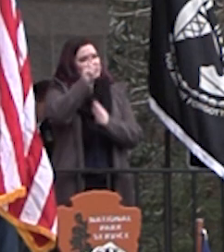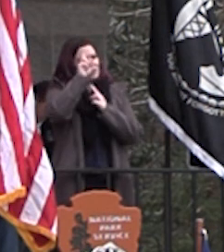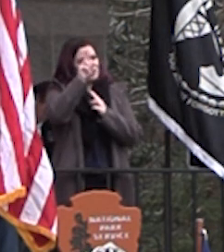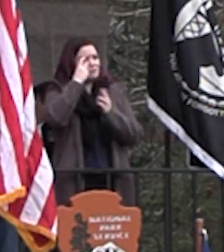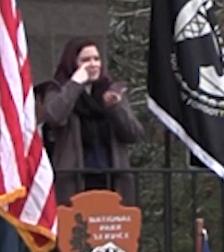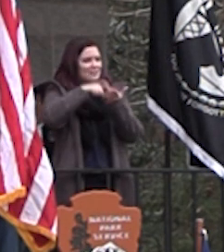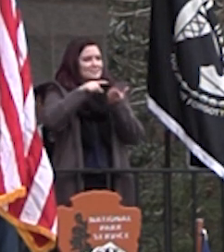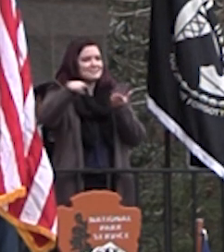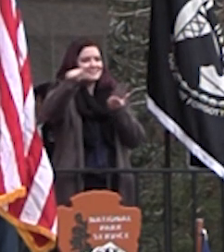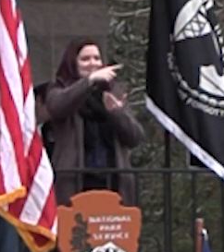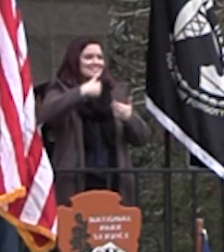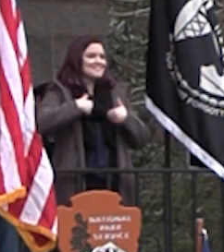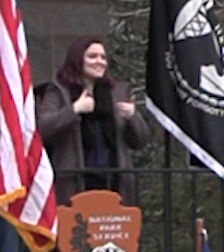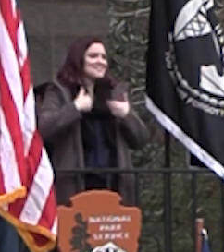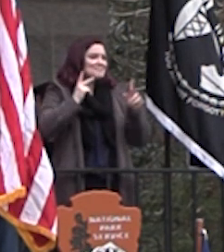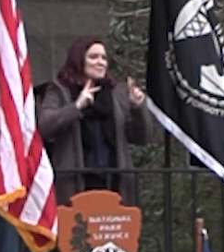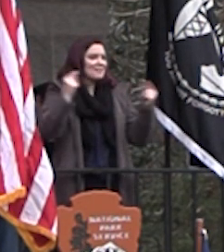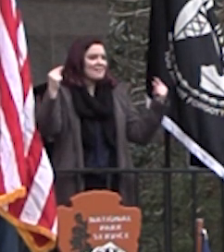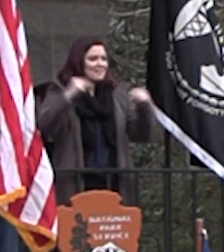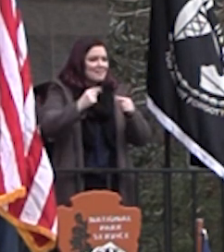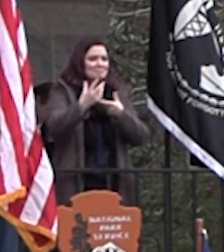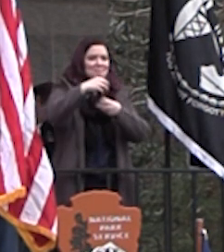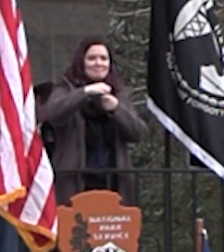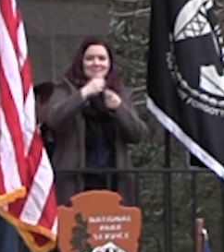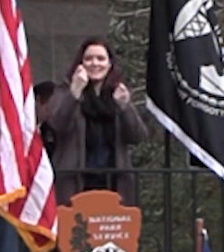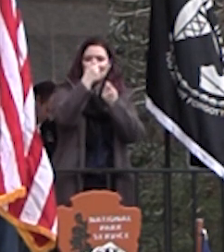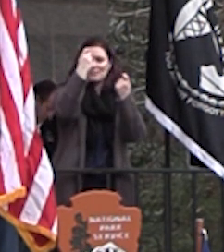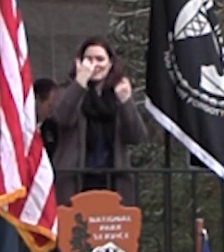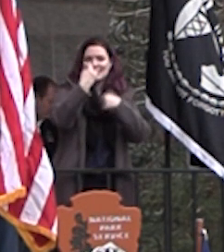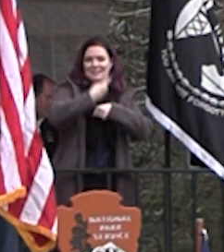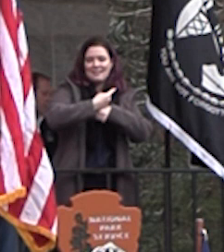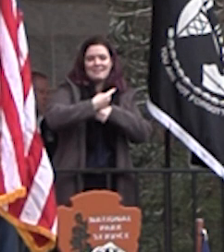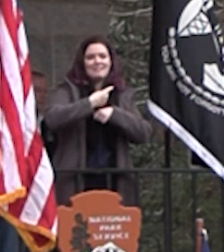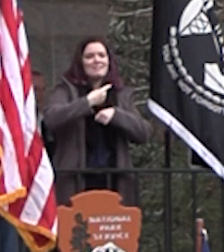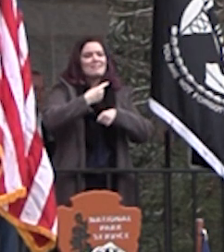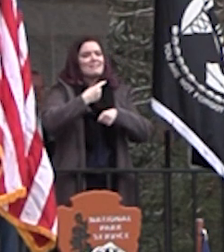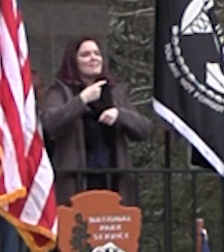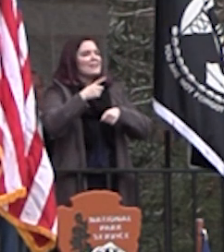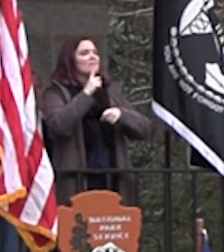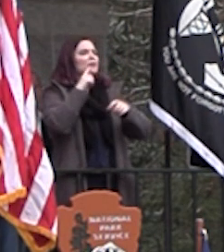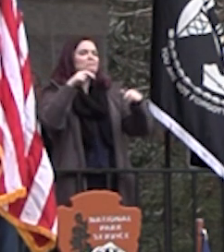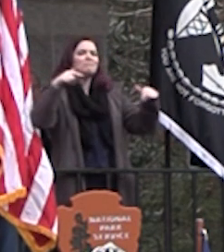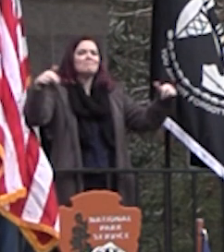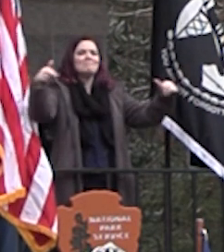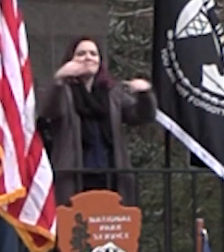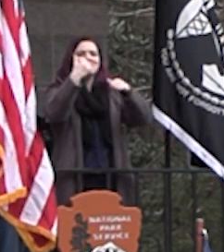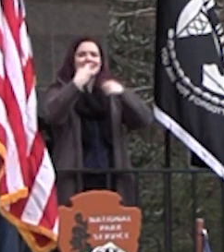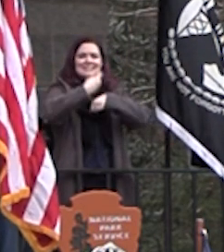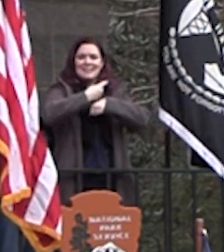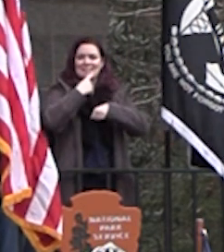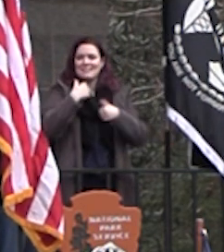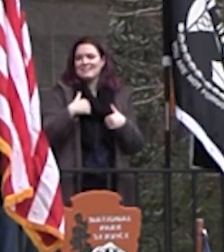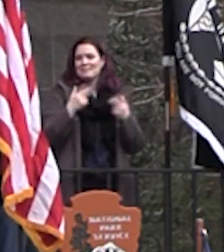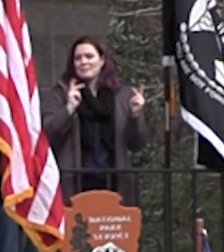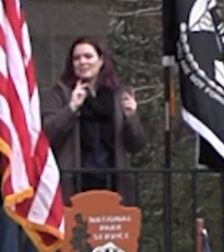the young people that have participated not only in today's ceremony, but as you move around today, the number of young